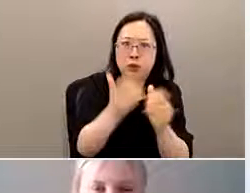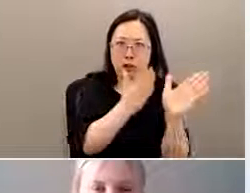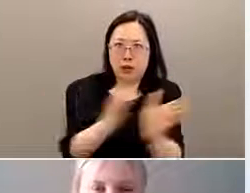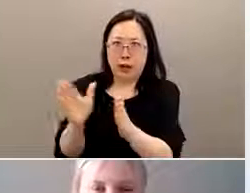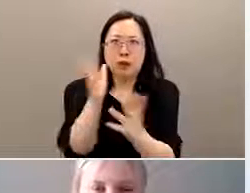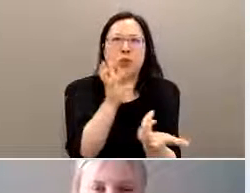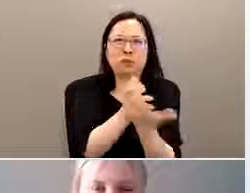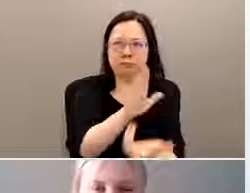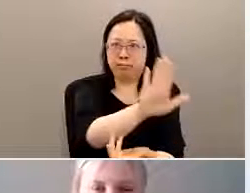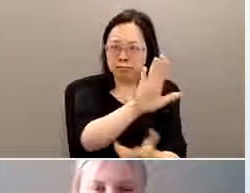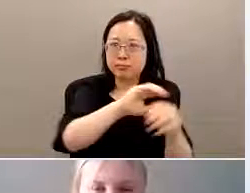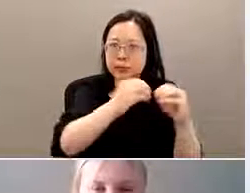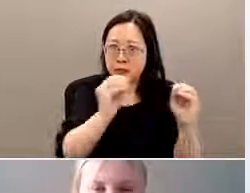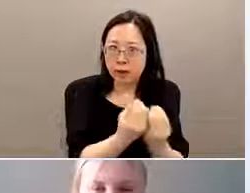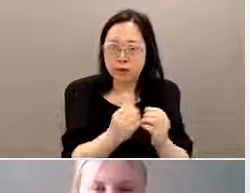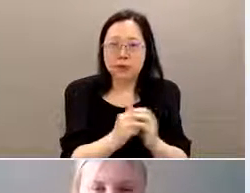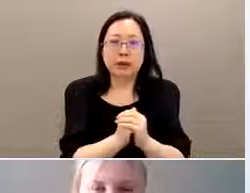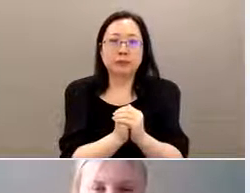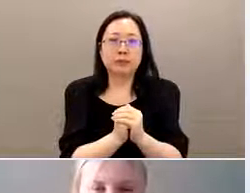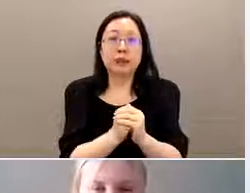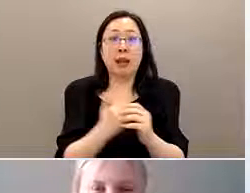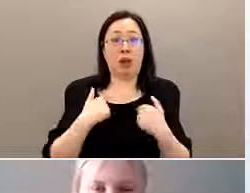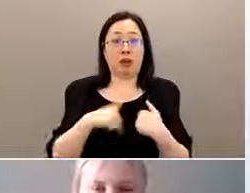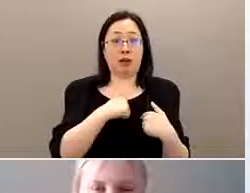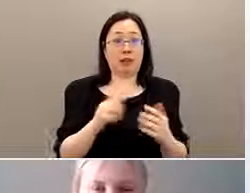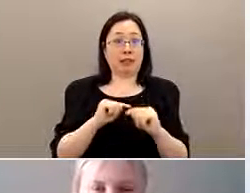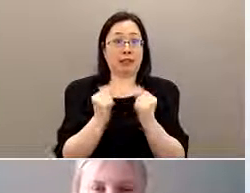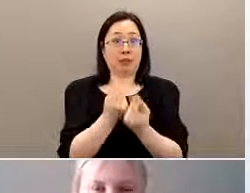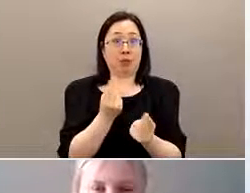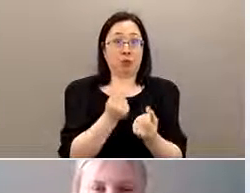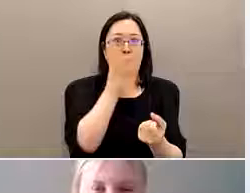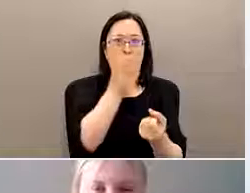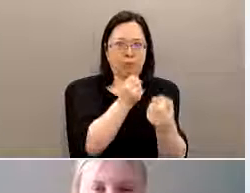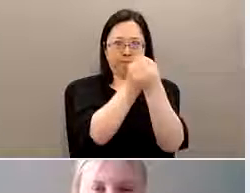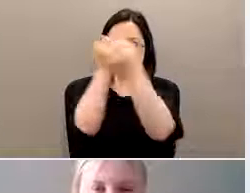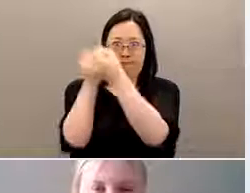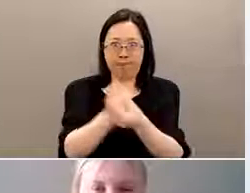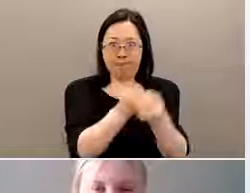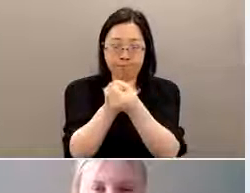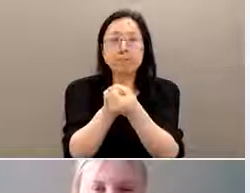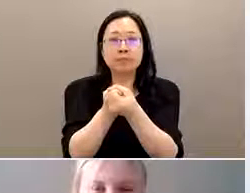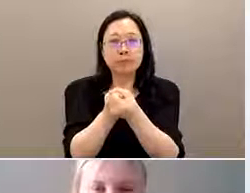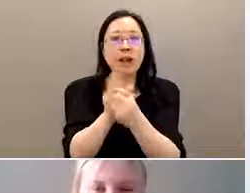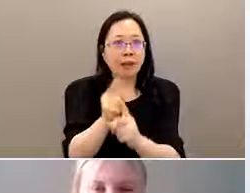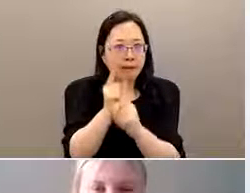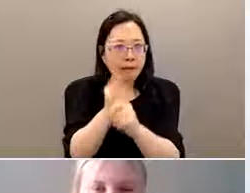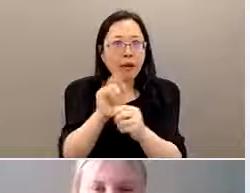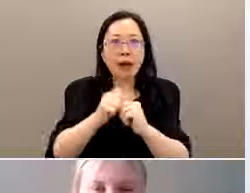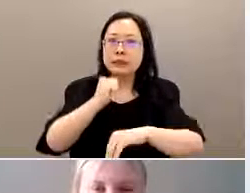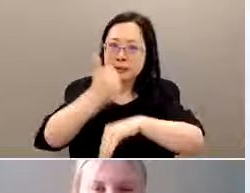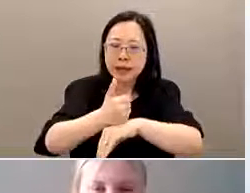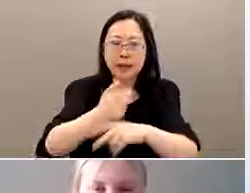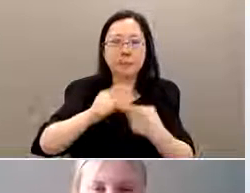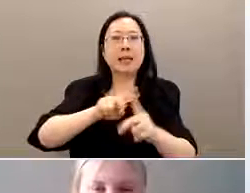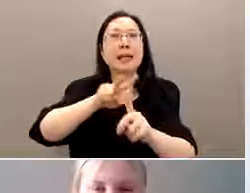Our team is going to be supporting those particular 8 sites in order to implement those strategies. And then at